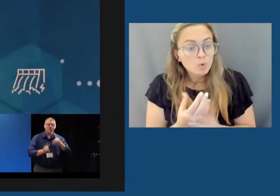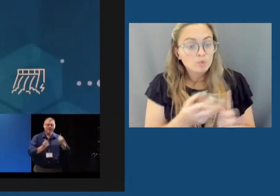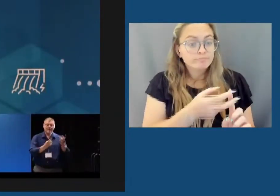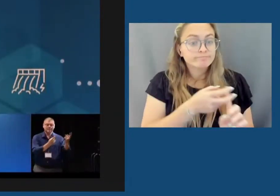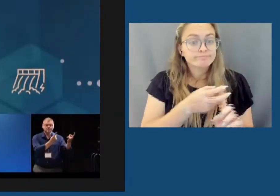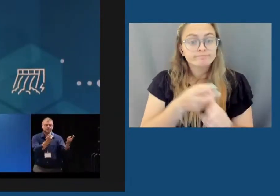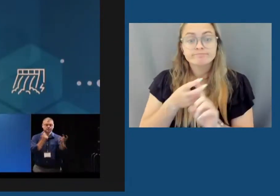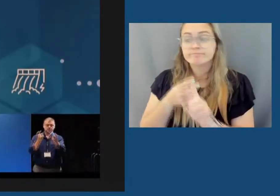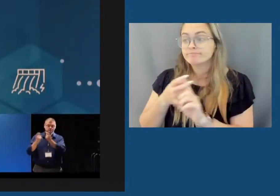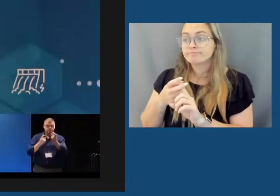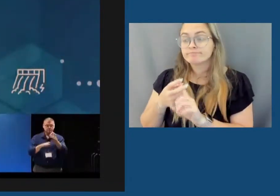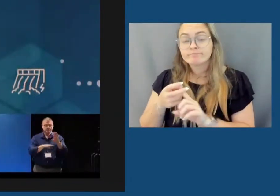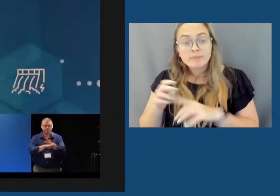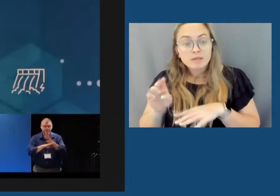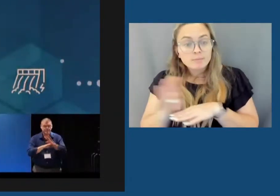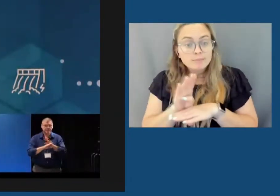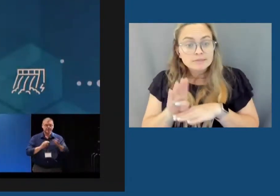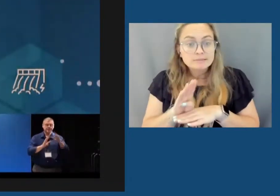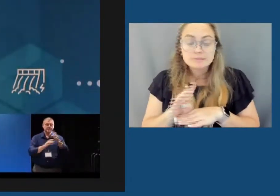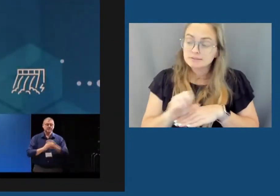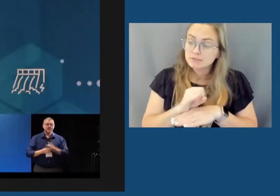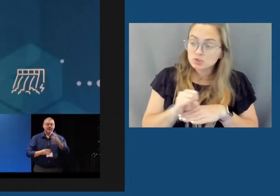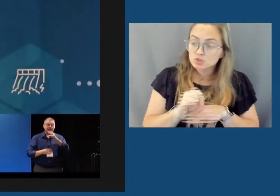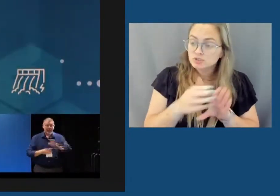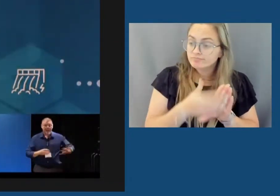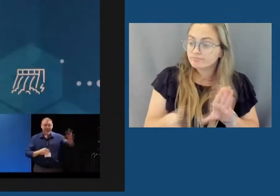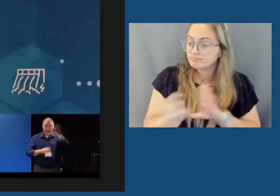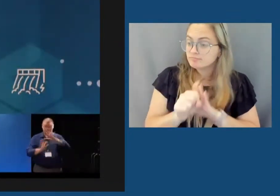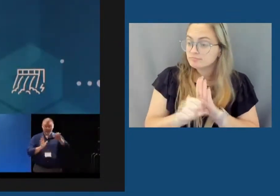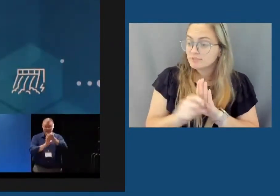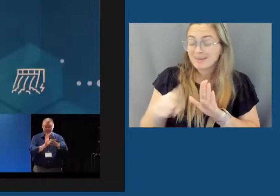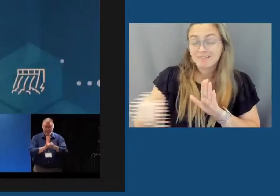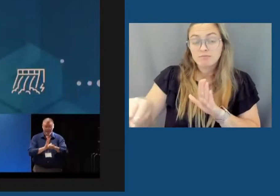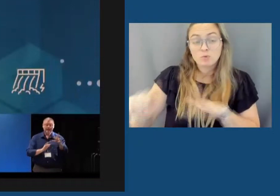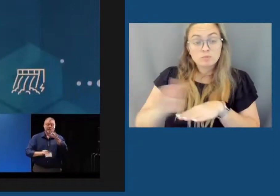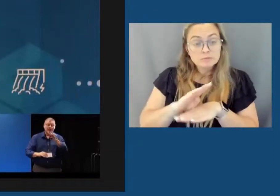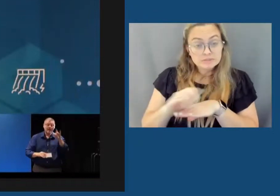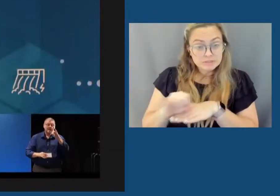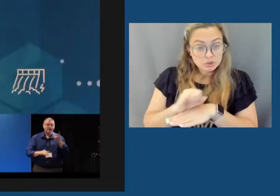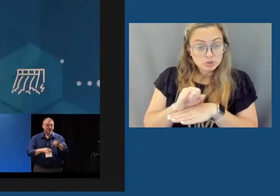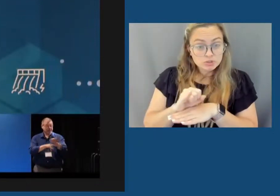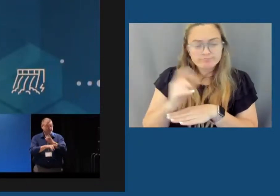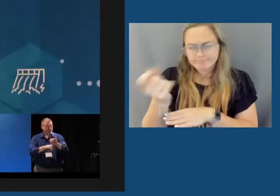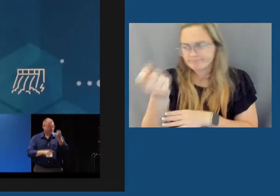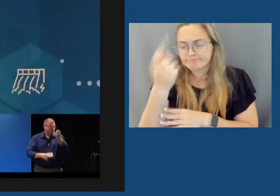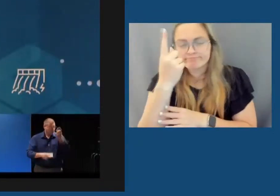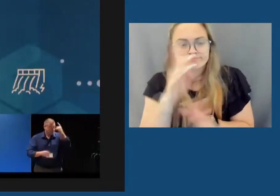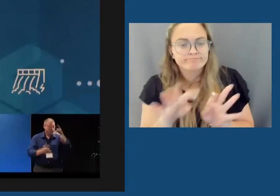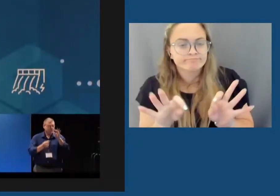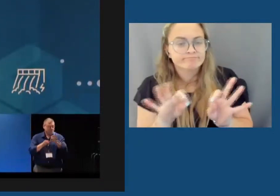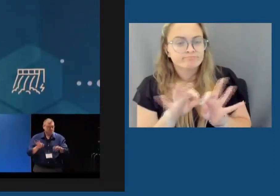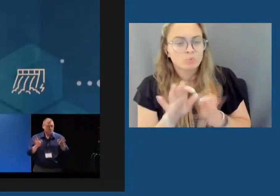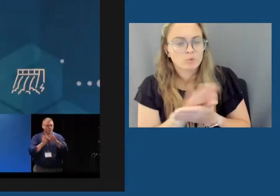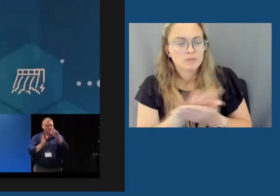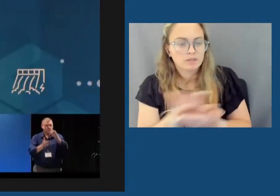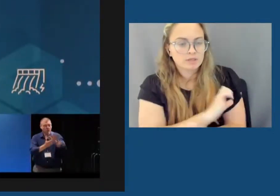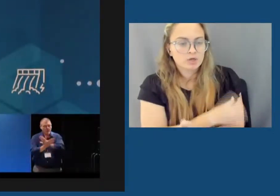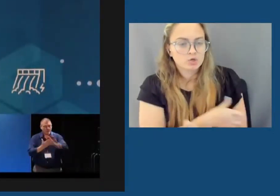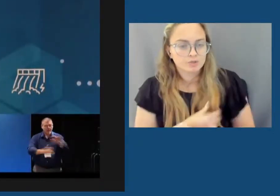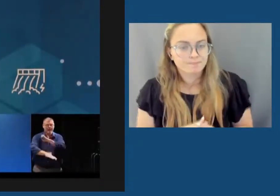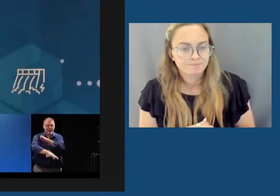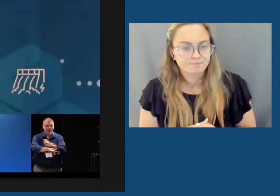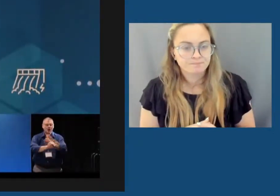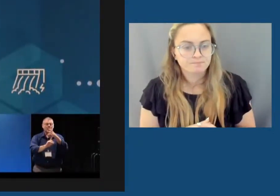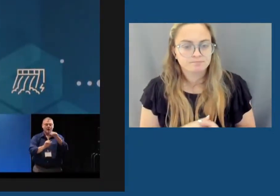and industries across our state, and those businesses and industries understand the importance of clean energy and climate